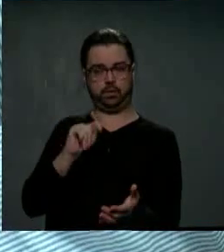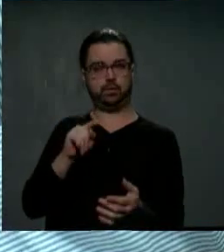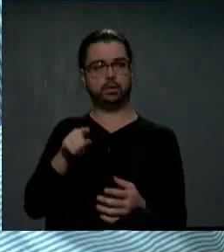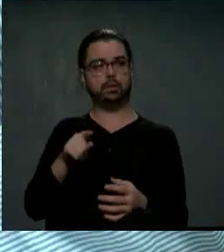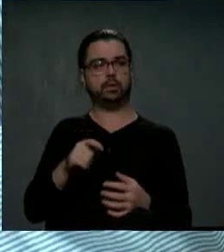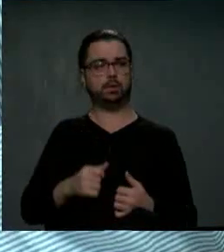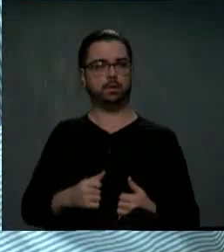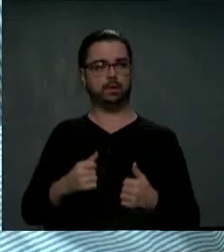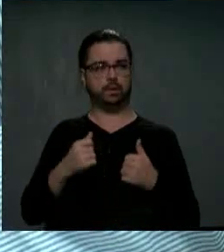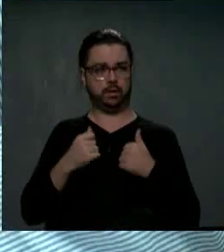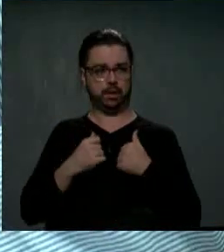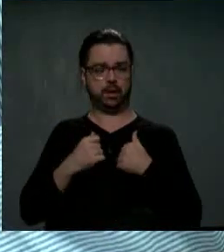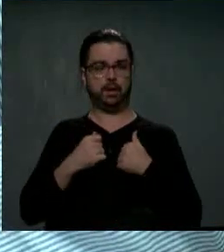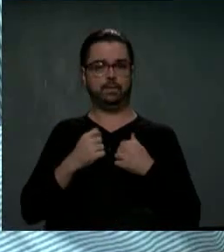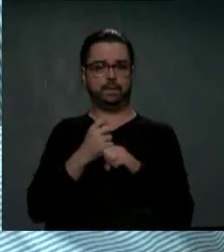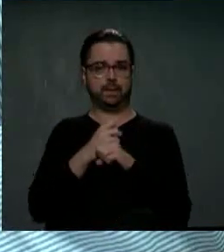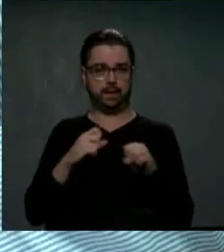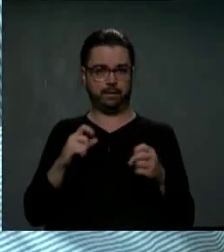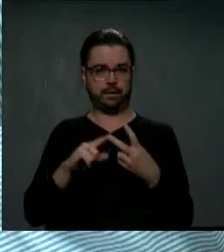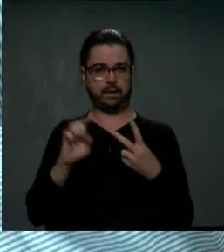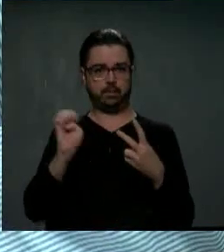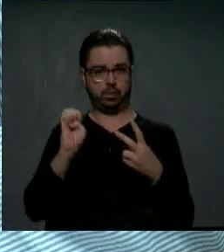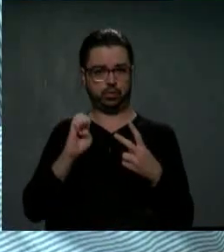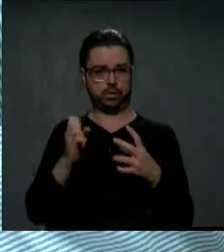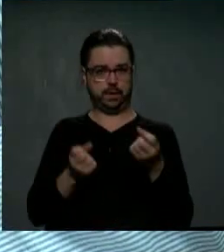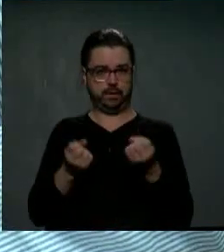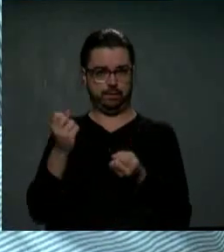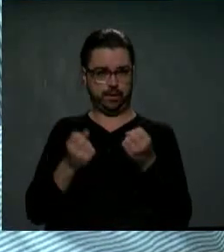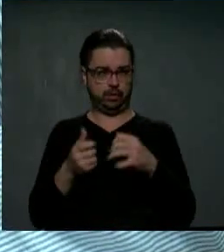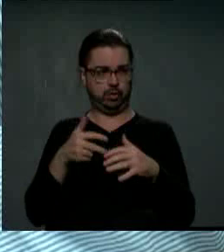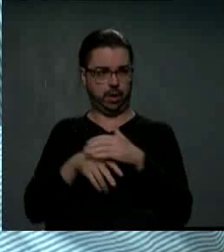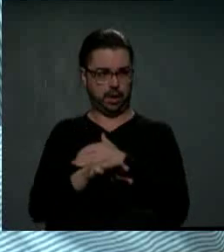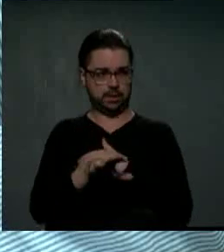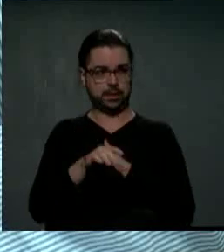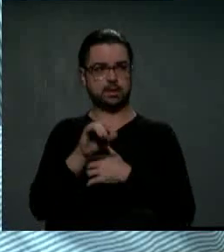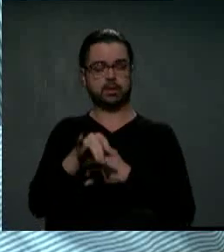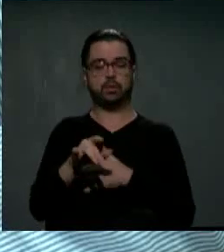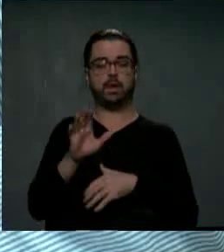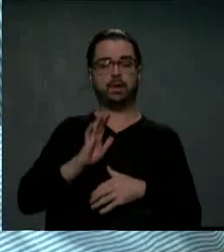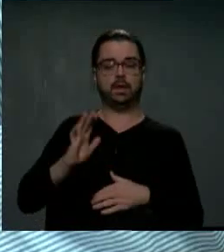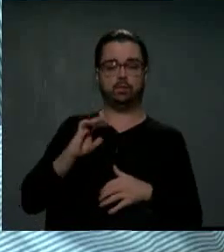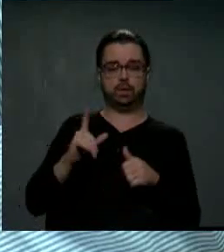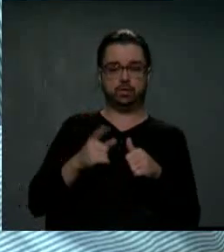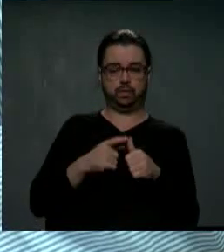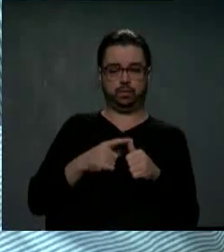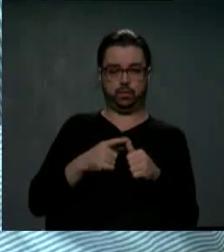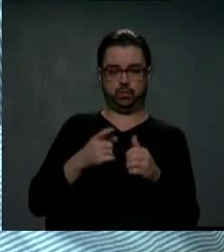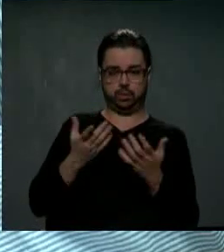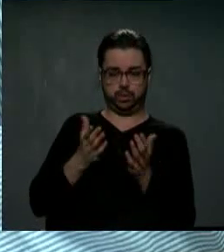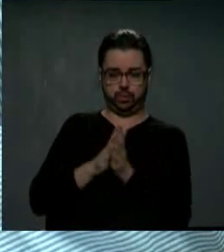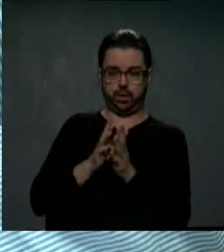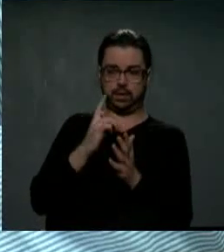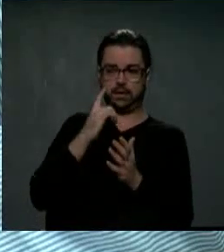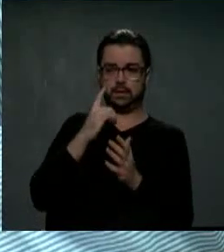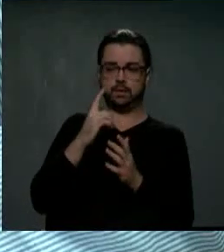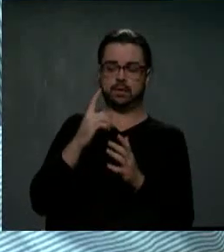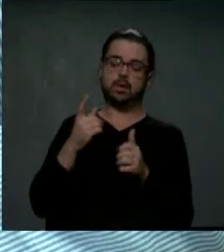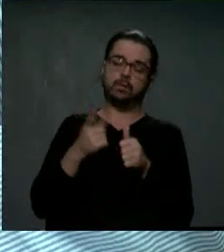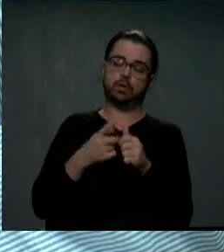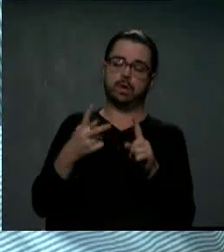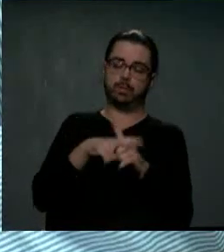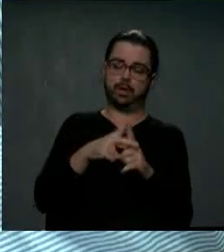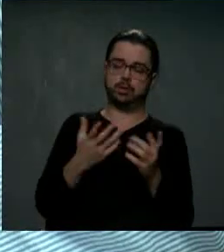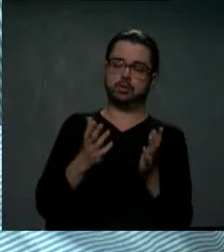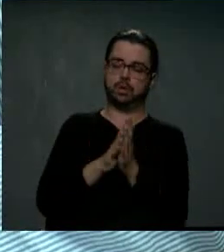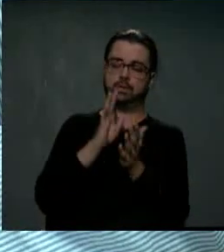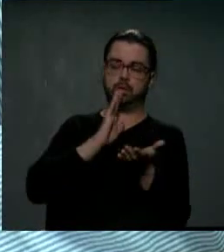emergency vehicle access. And so in your original application, you was requesting a waiver of the boundary street ordinance adjacent to